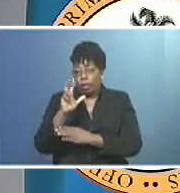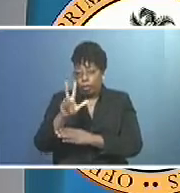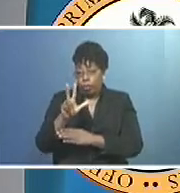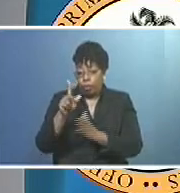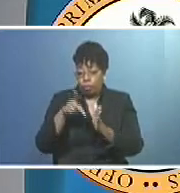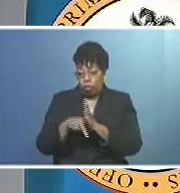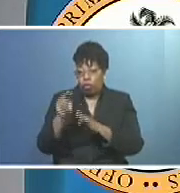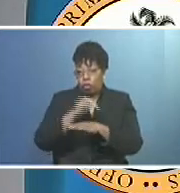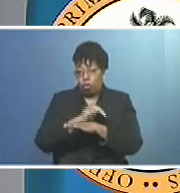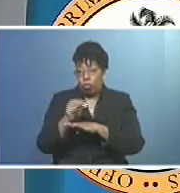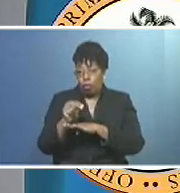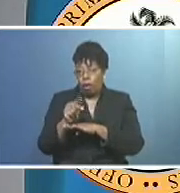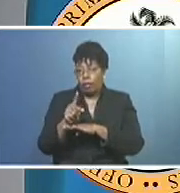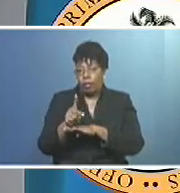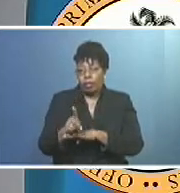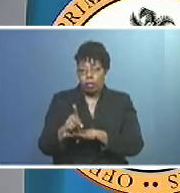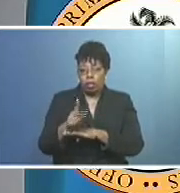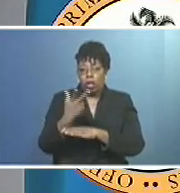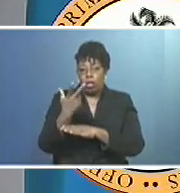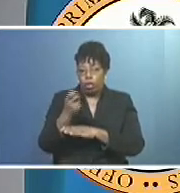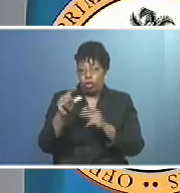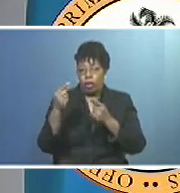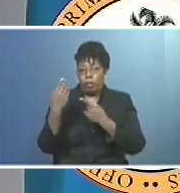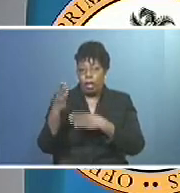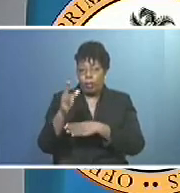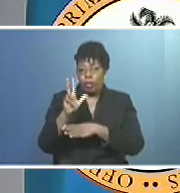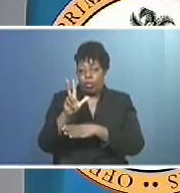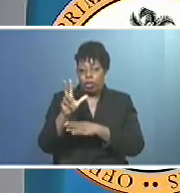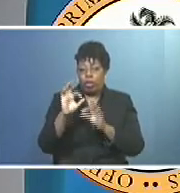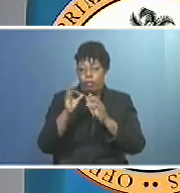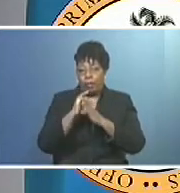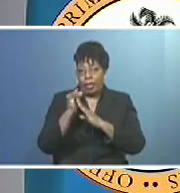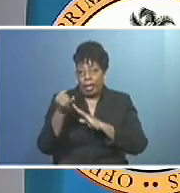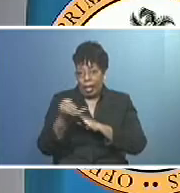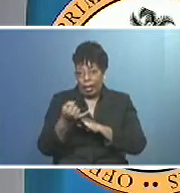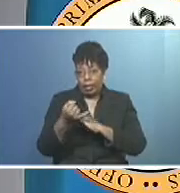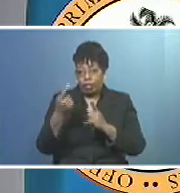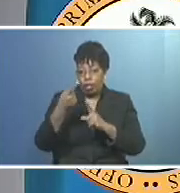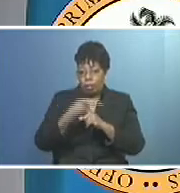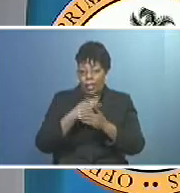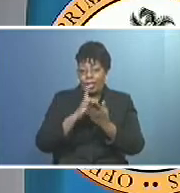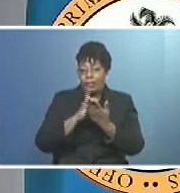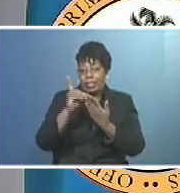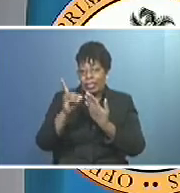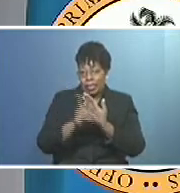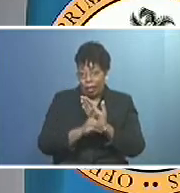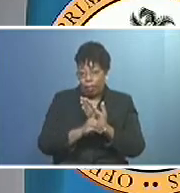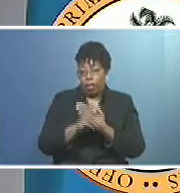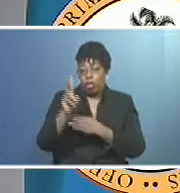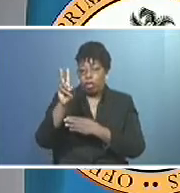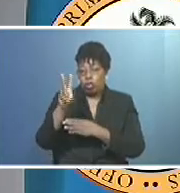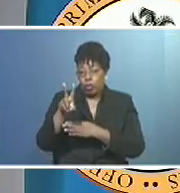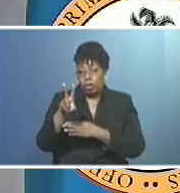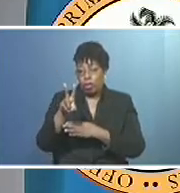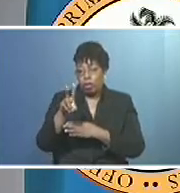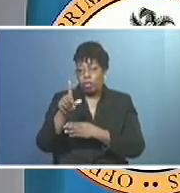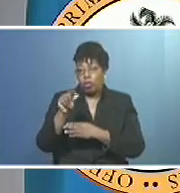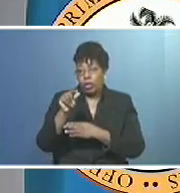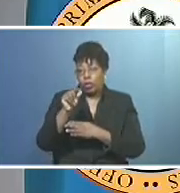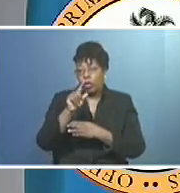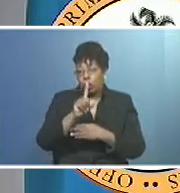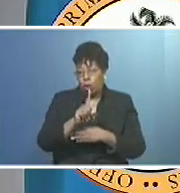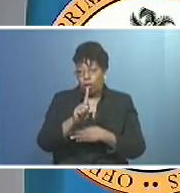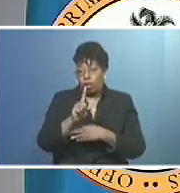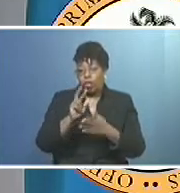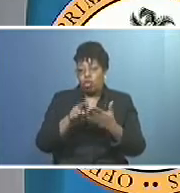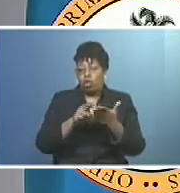Providence, 13 in Grand Bahama, and 3 in the Family Islands. For the month of December 2021, we recorded